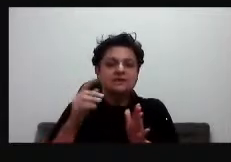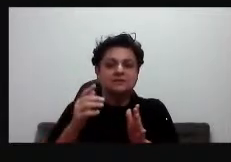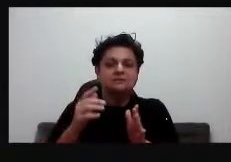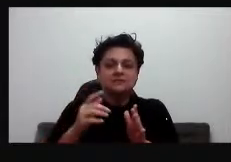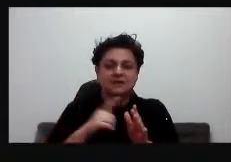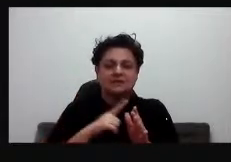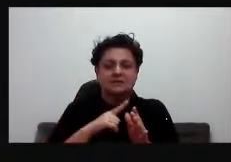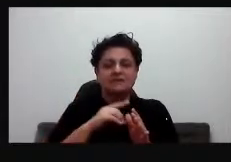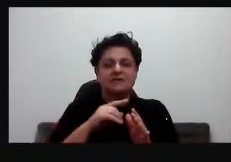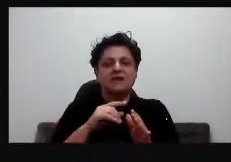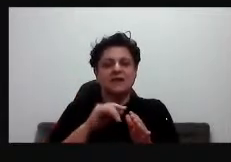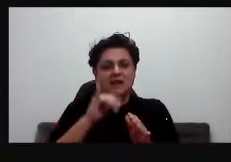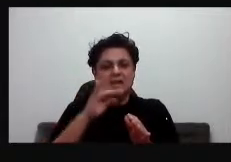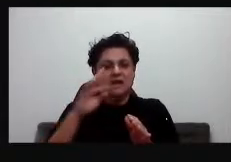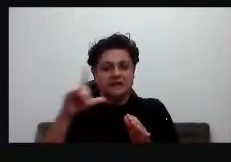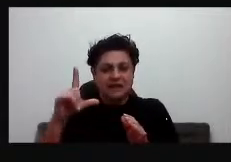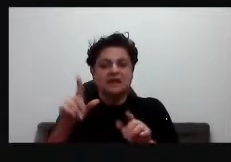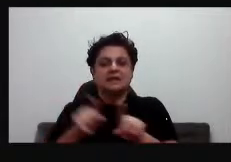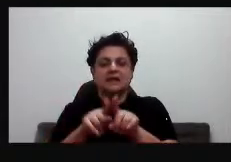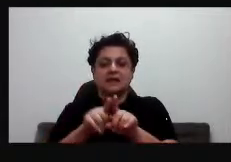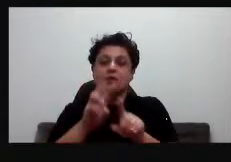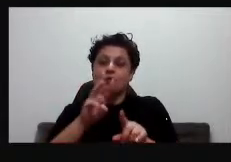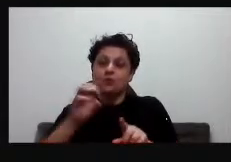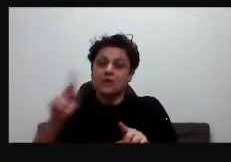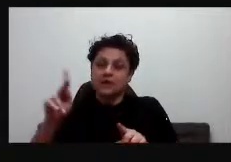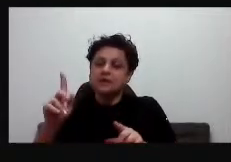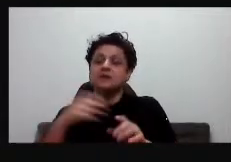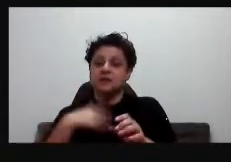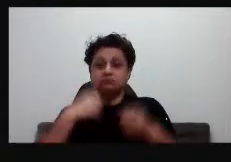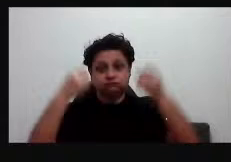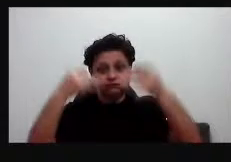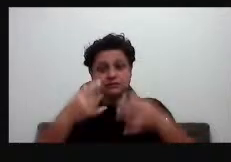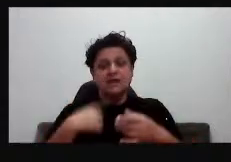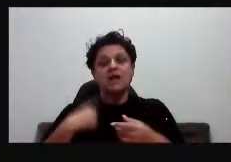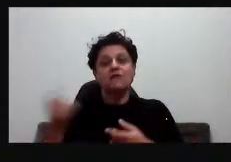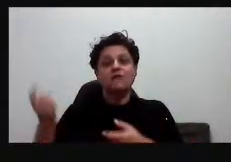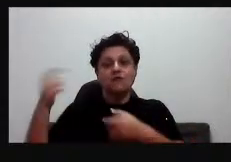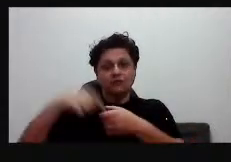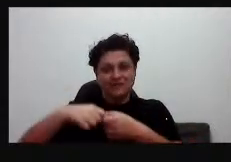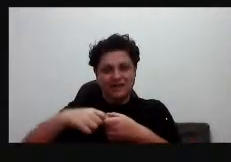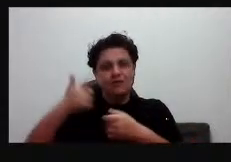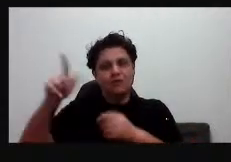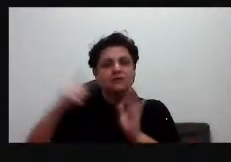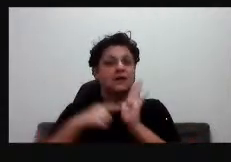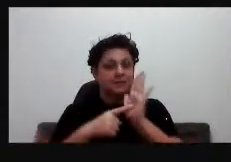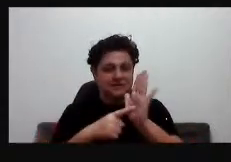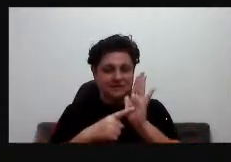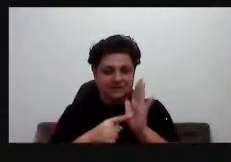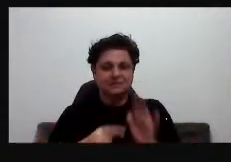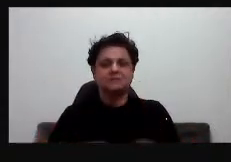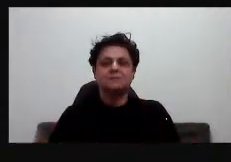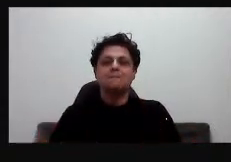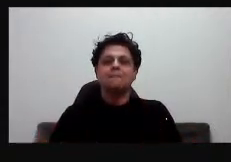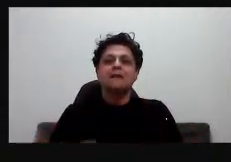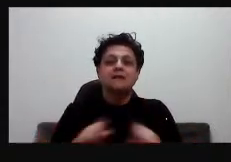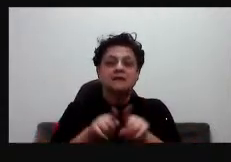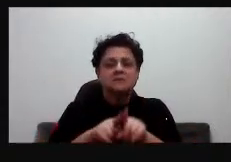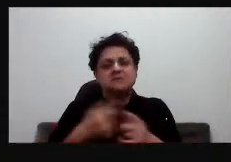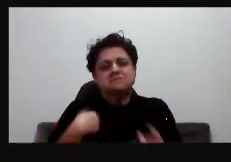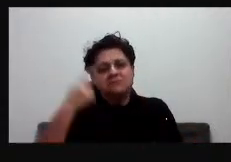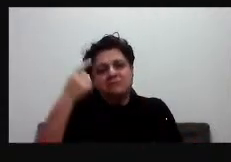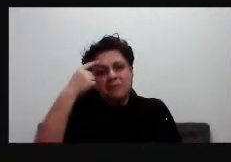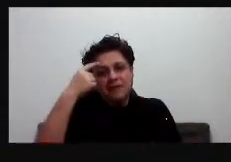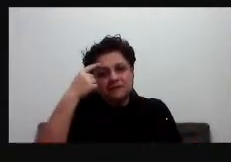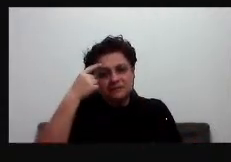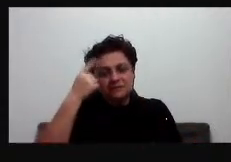will be back later in the week with a different presentation. I think it's marvelous that so